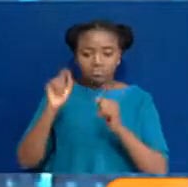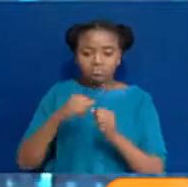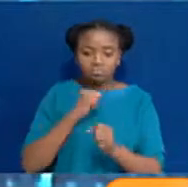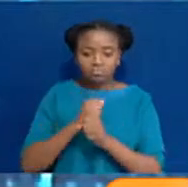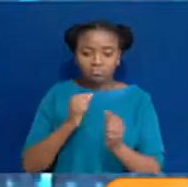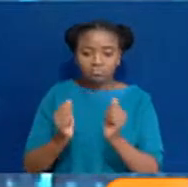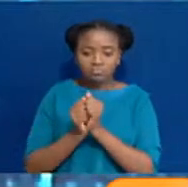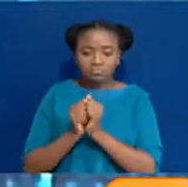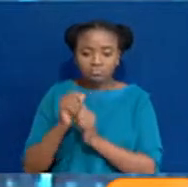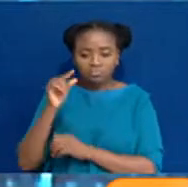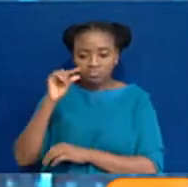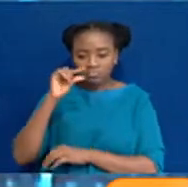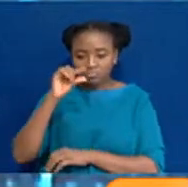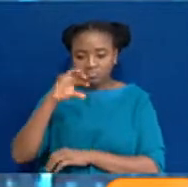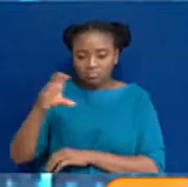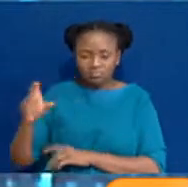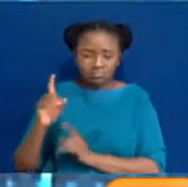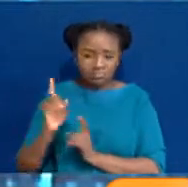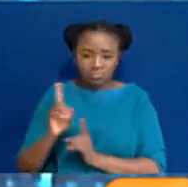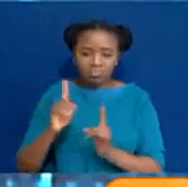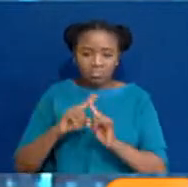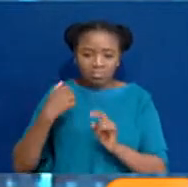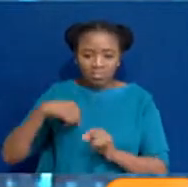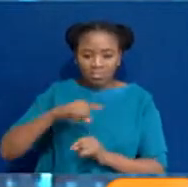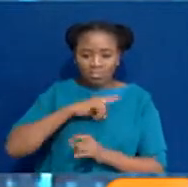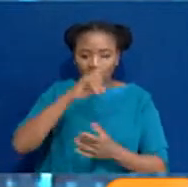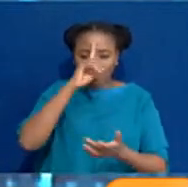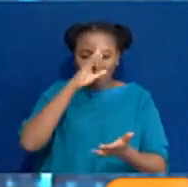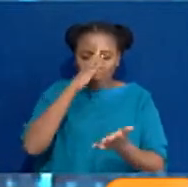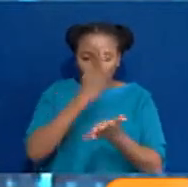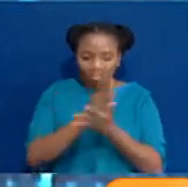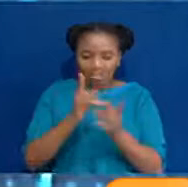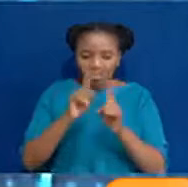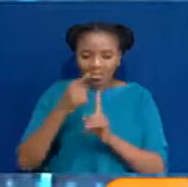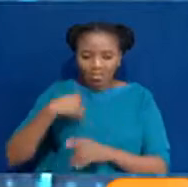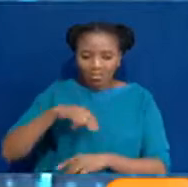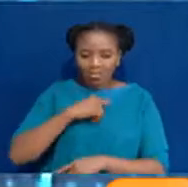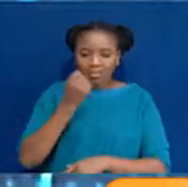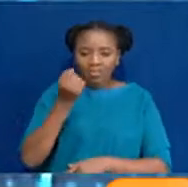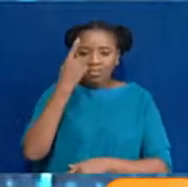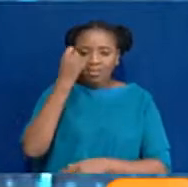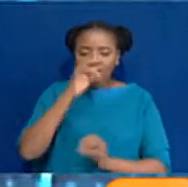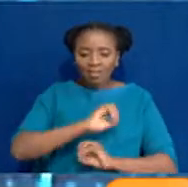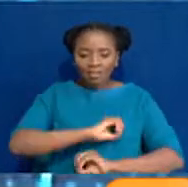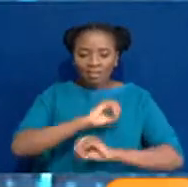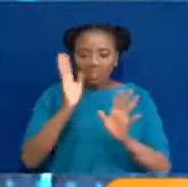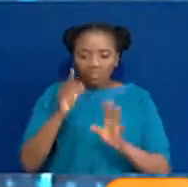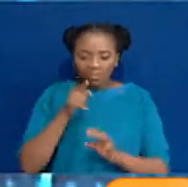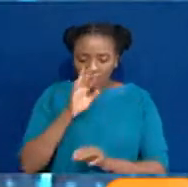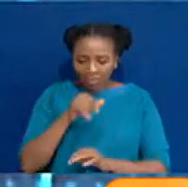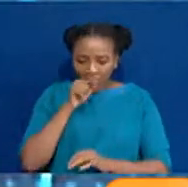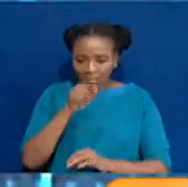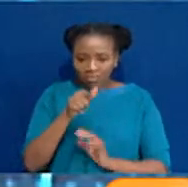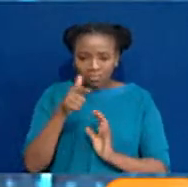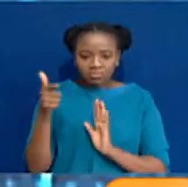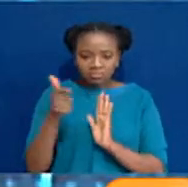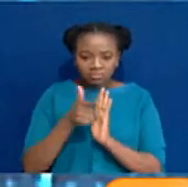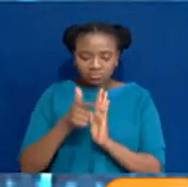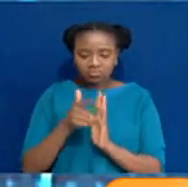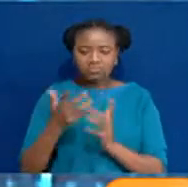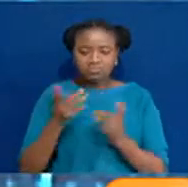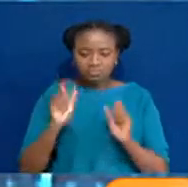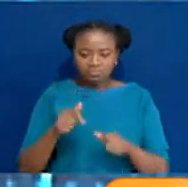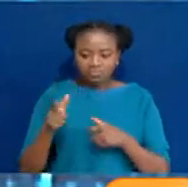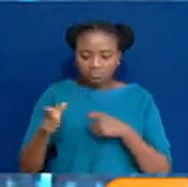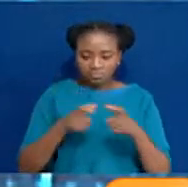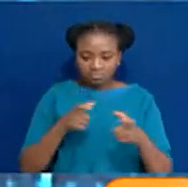we want a responsible media. We believe and understand the fact that there are mechanisms through which the media can self-regulate itself.